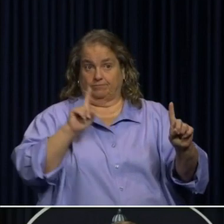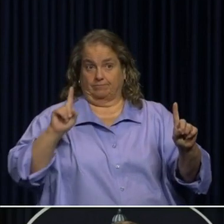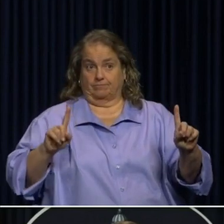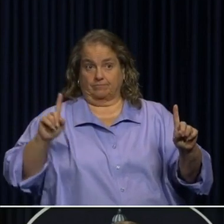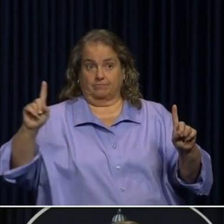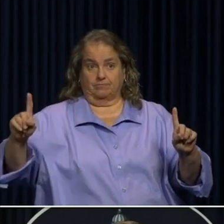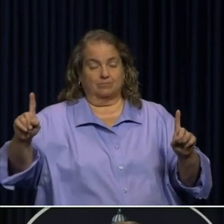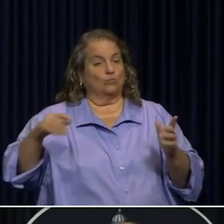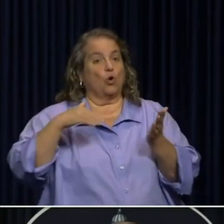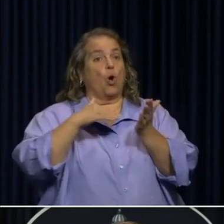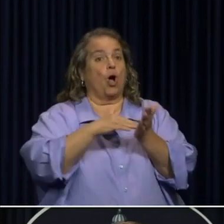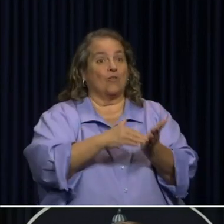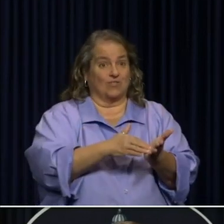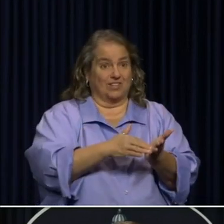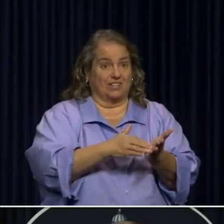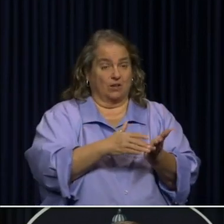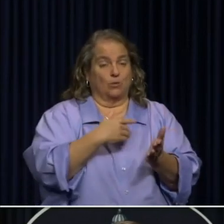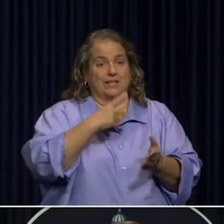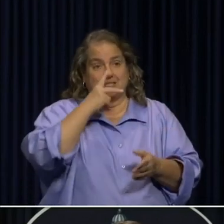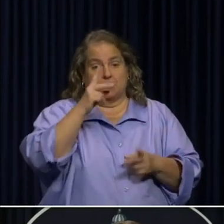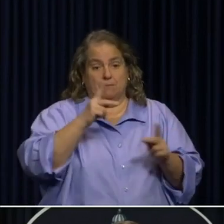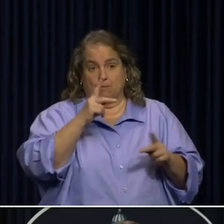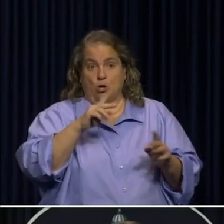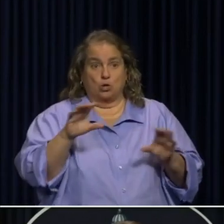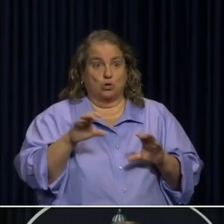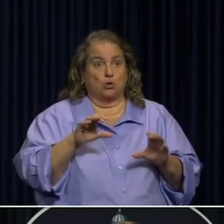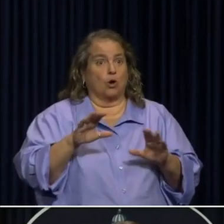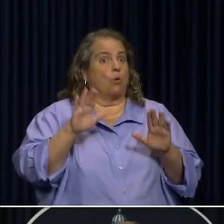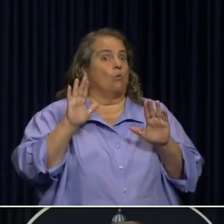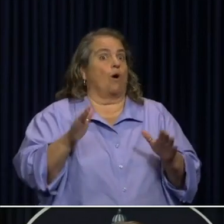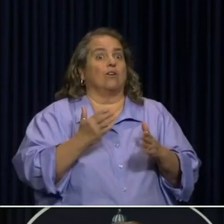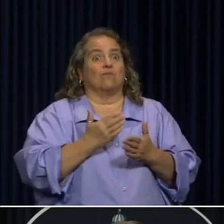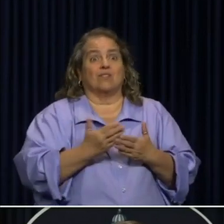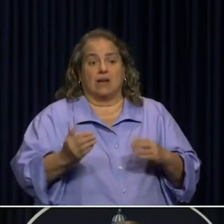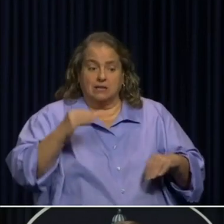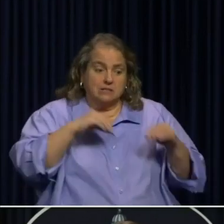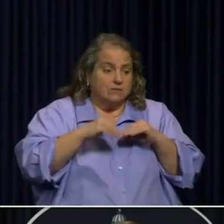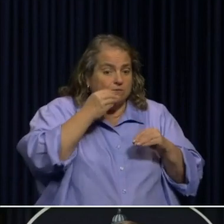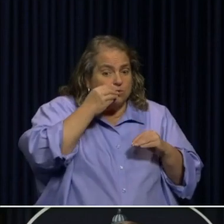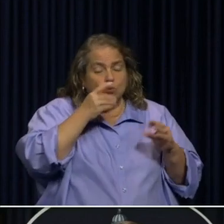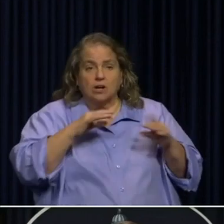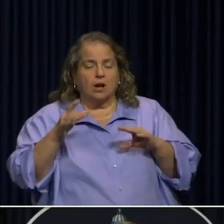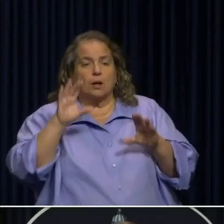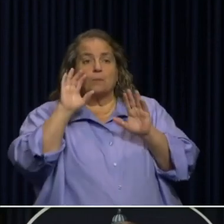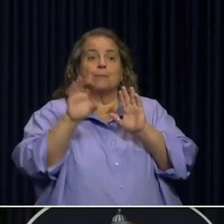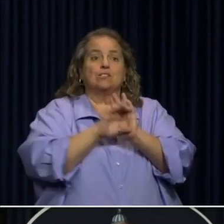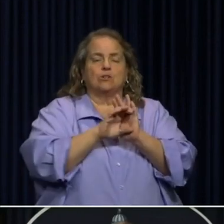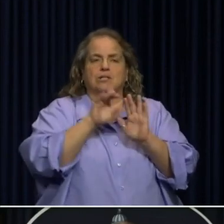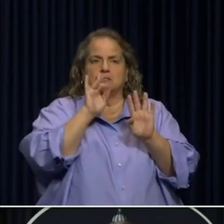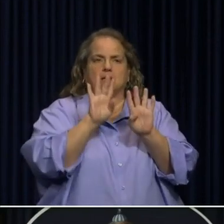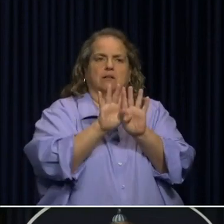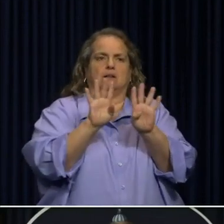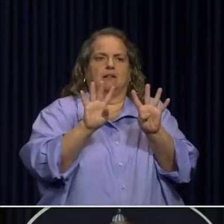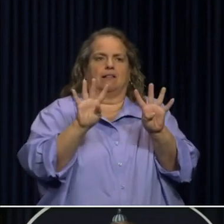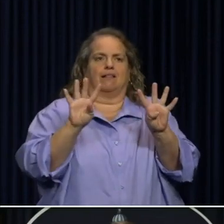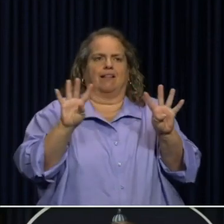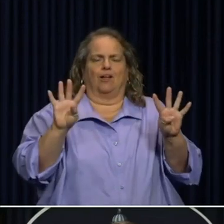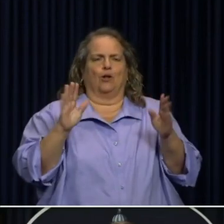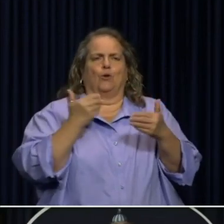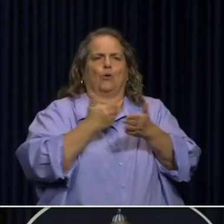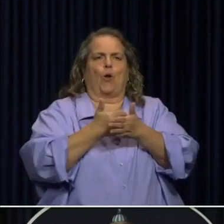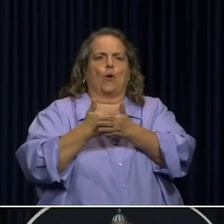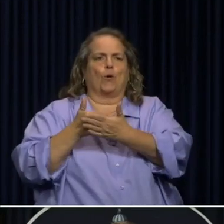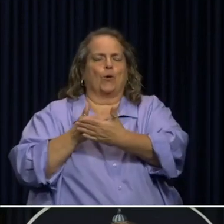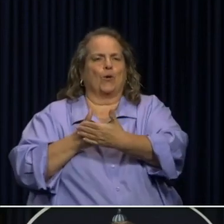too often, when people are doing these really great things and we get a picture, they're all together too close